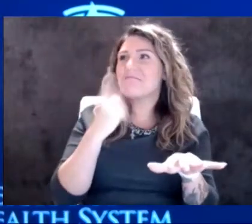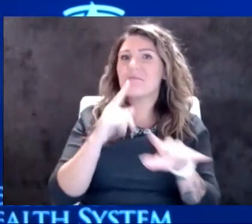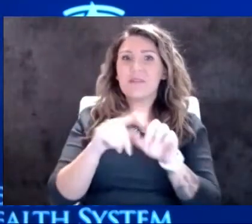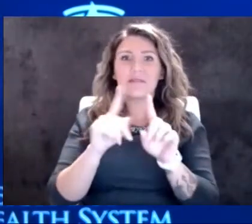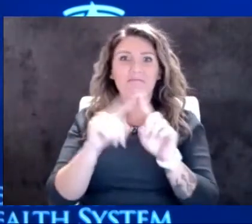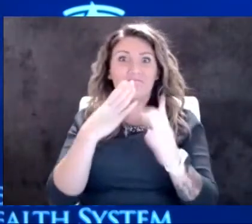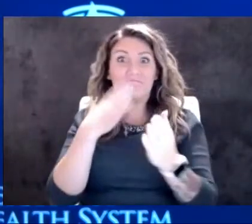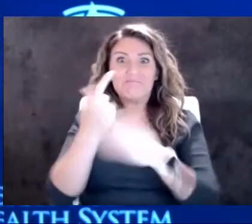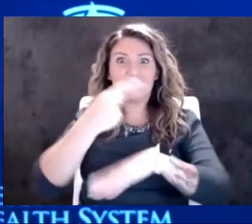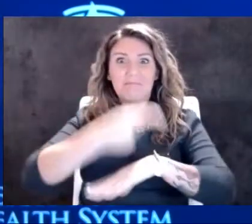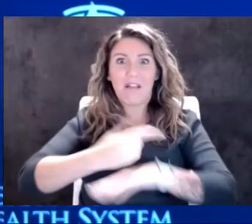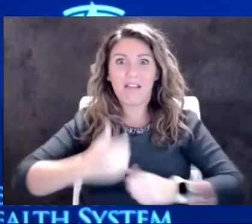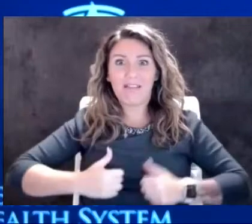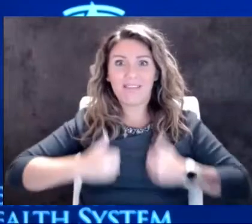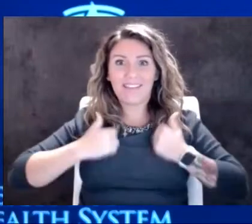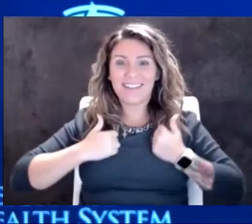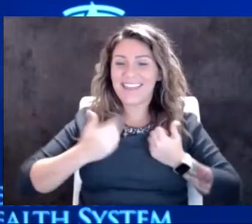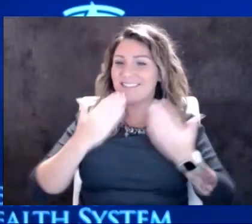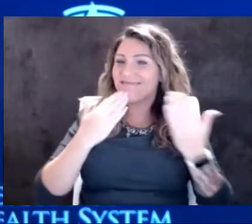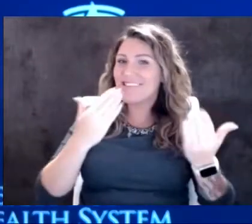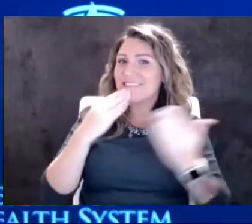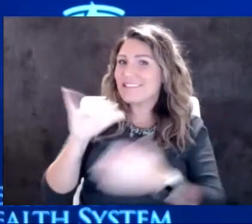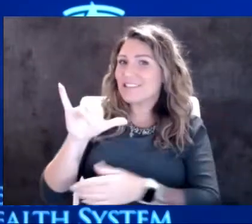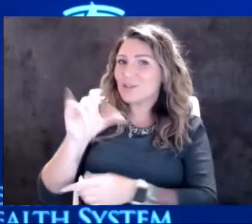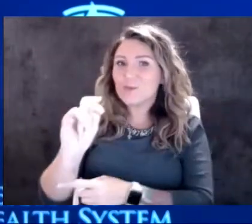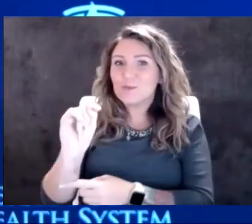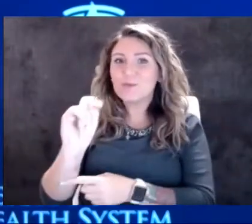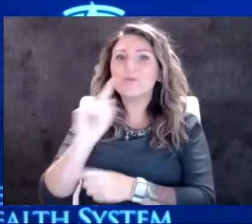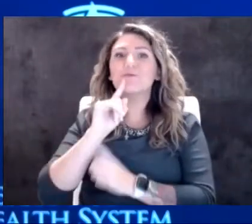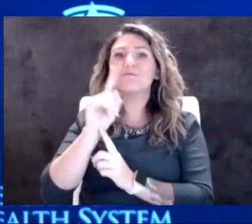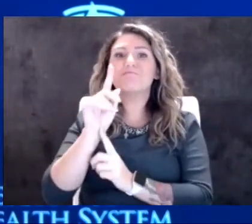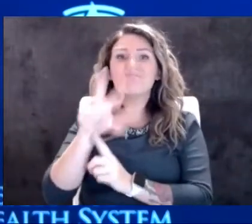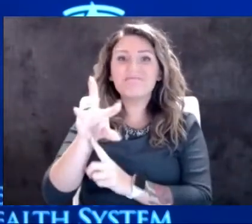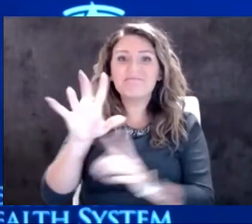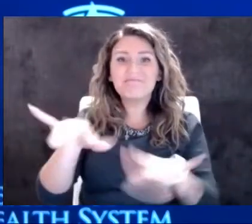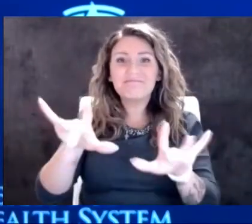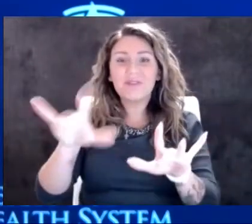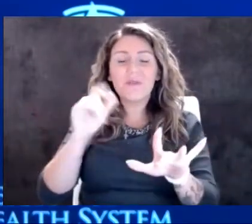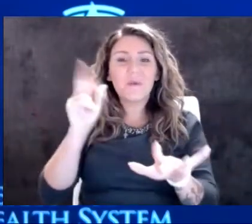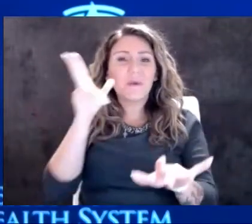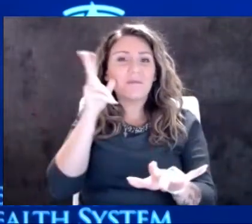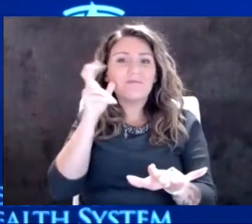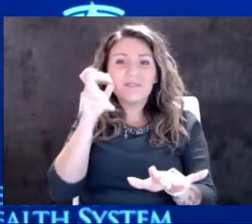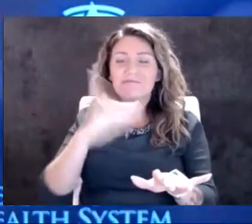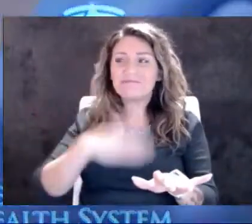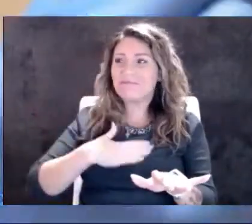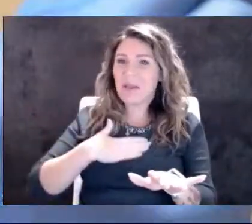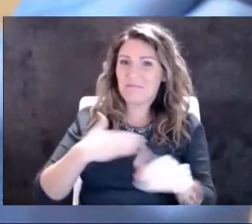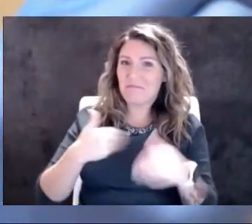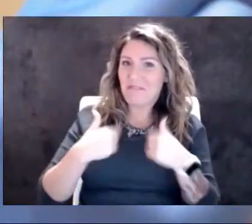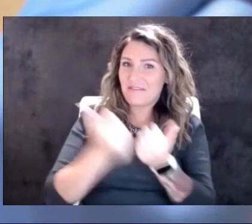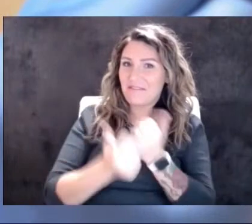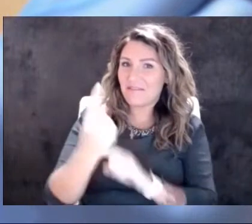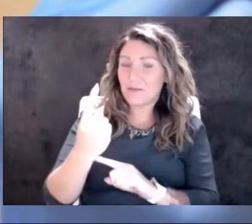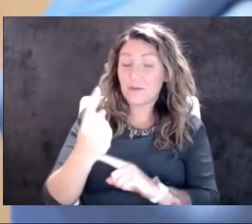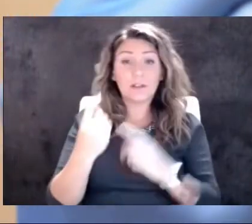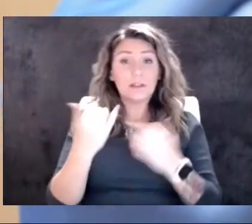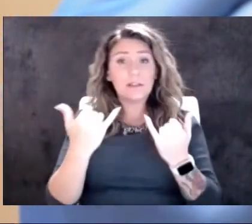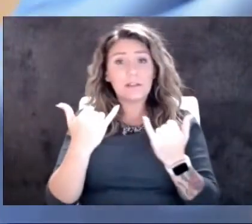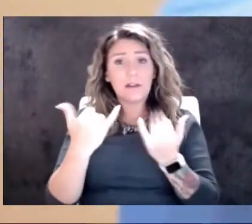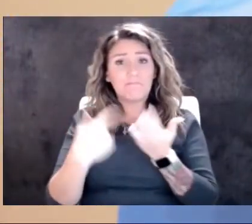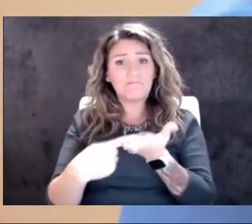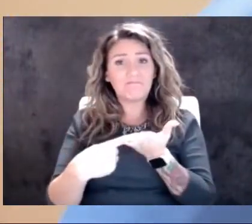Facebook or the YouTube broadcast this morning, or just listening in. We're delighted to have you. Today, we're going to be talking